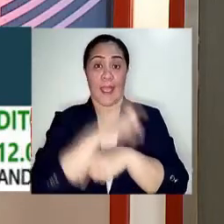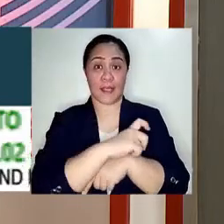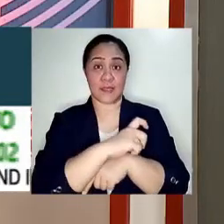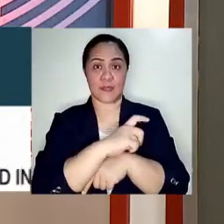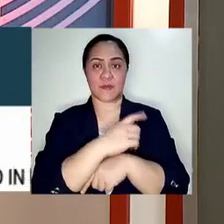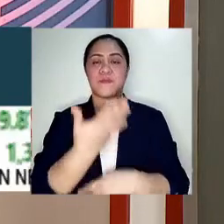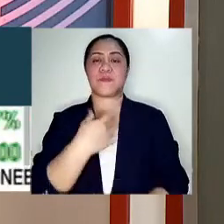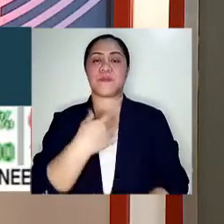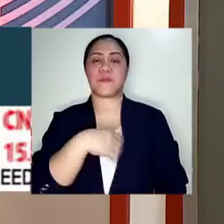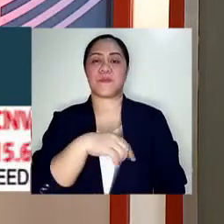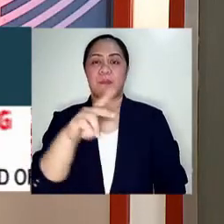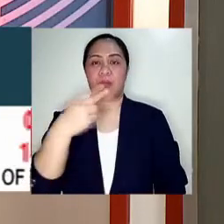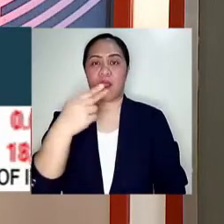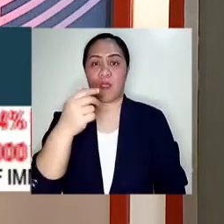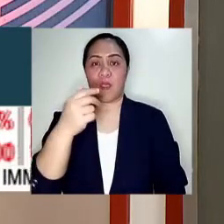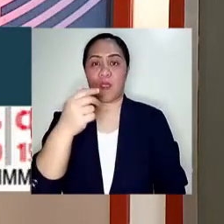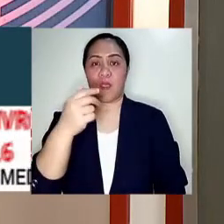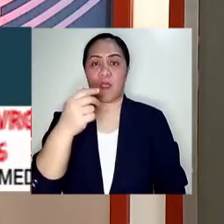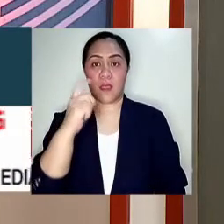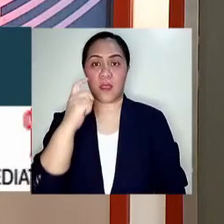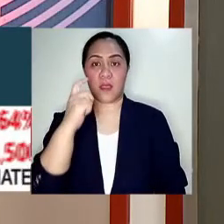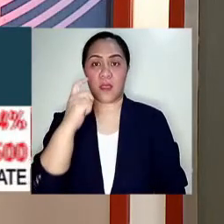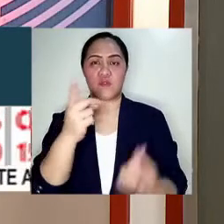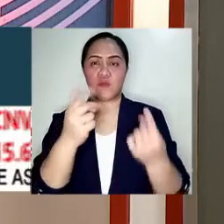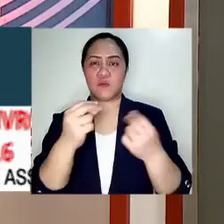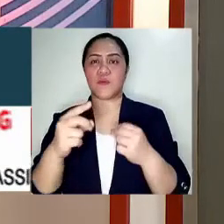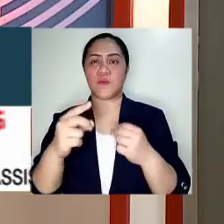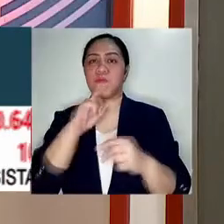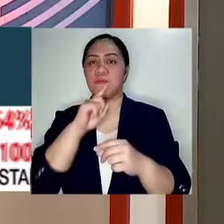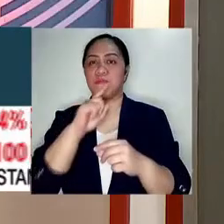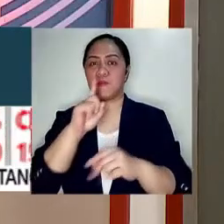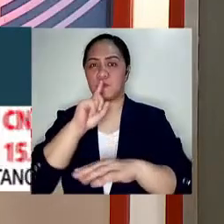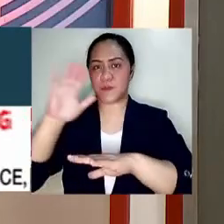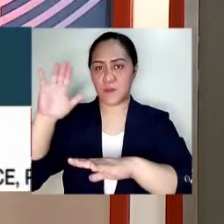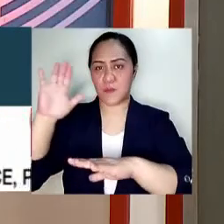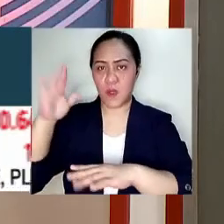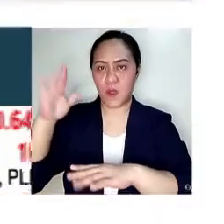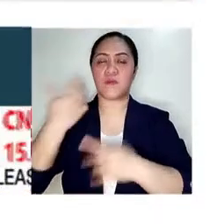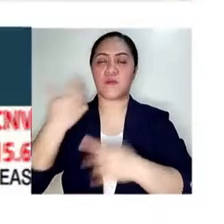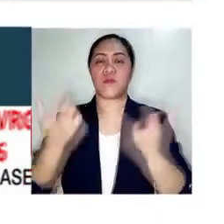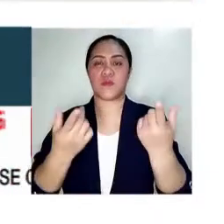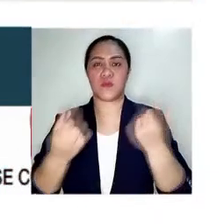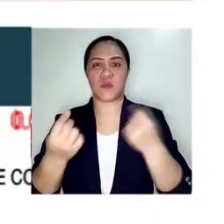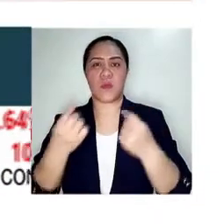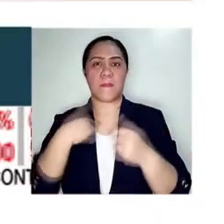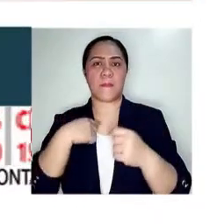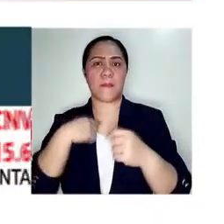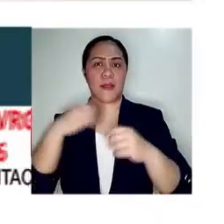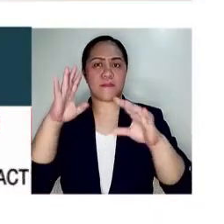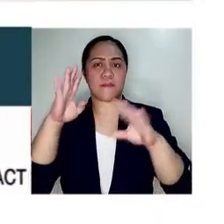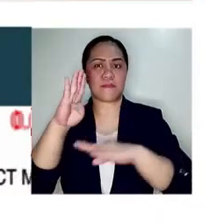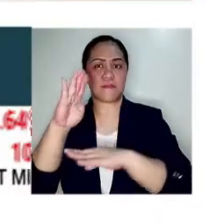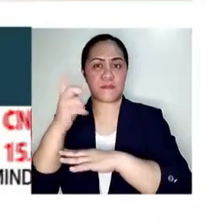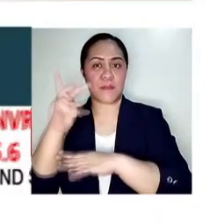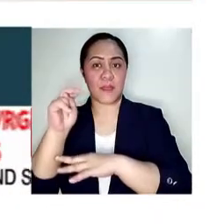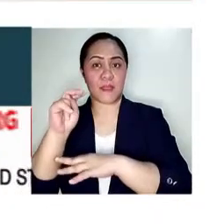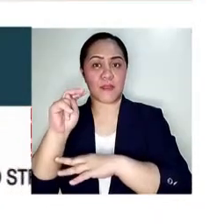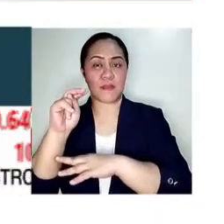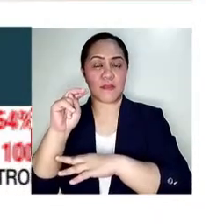beyond the heartwarming inauguration program, what does a Biden presidency signal to the whole world?